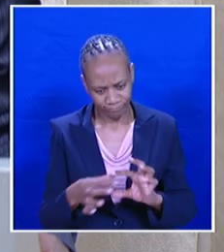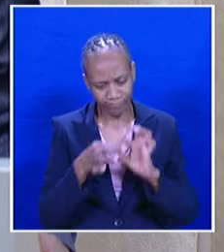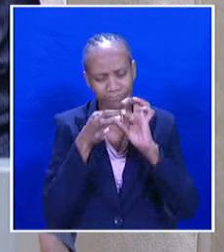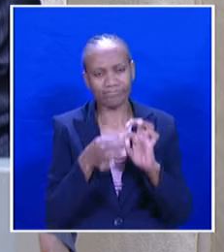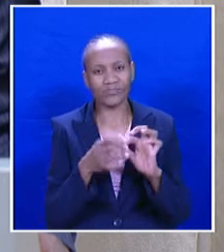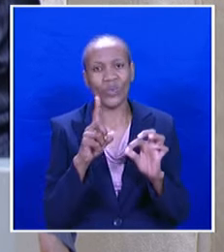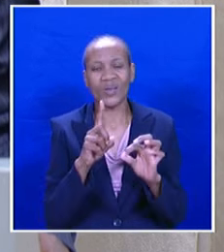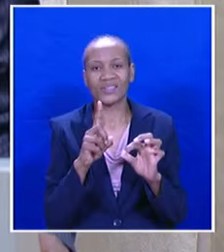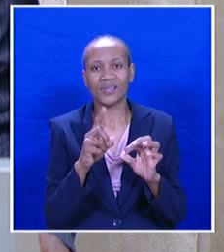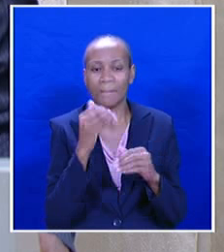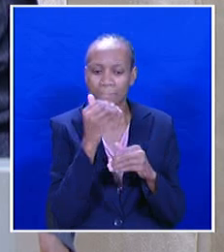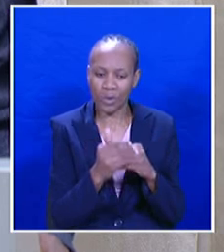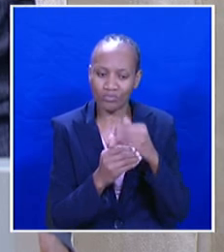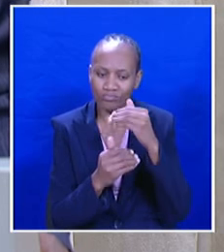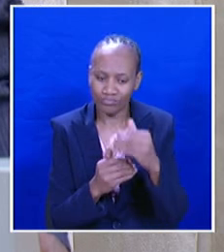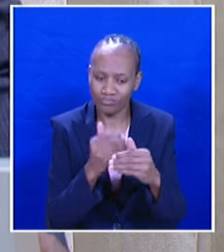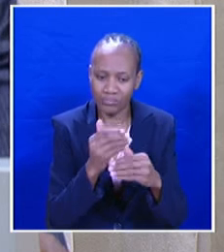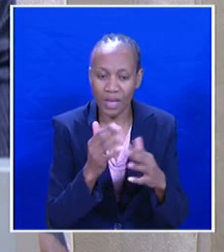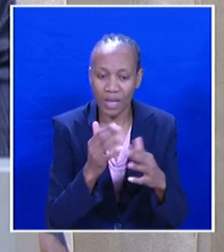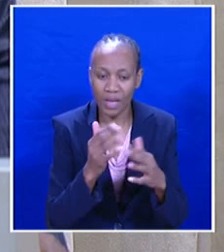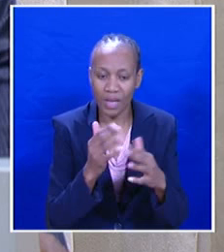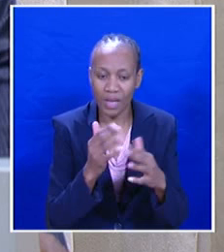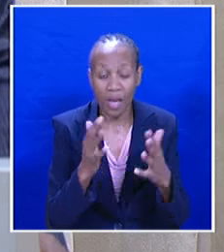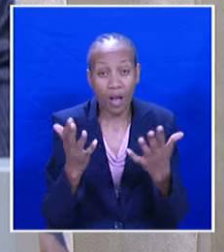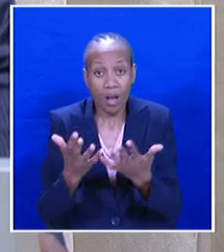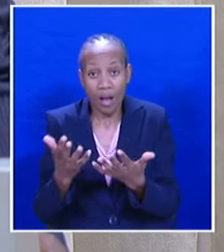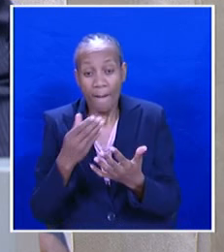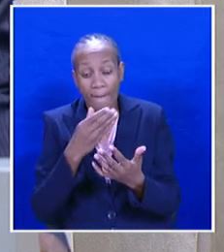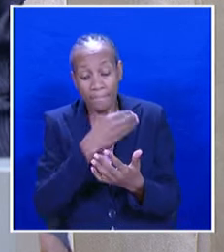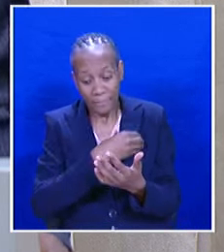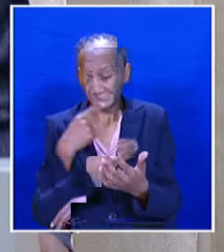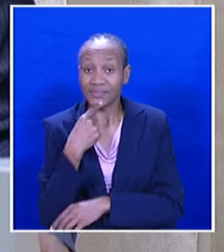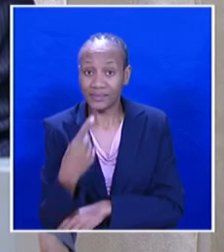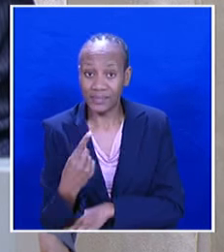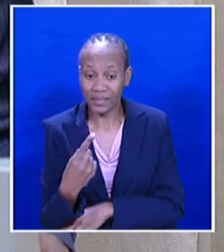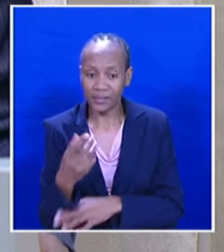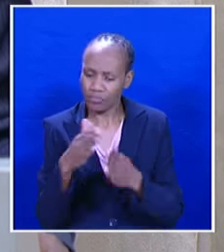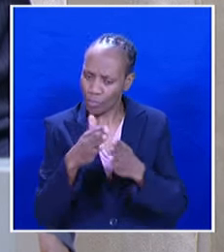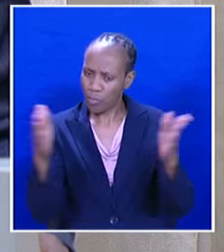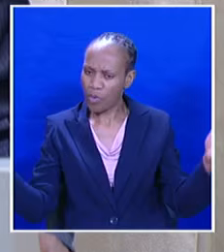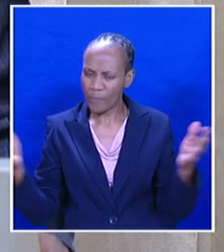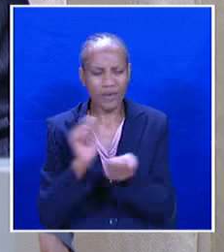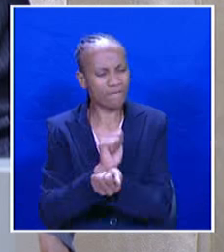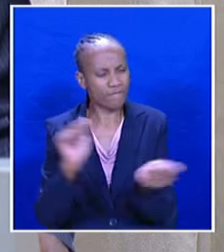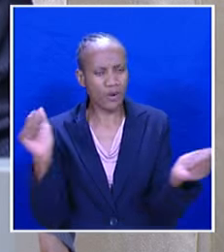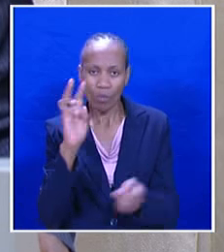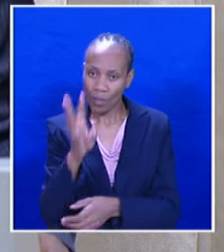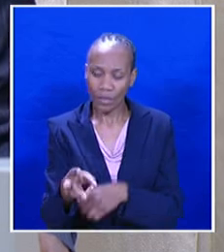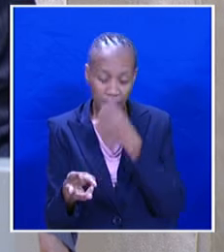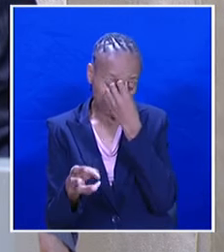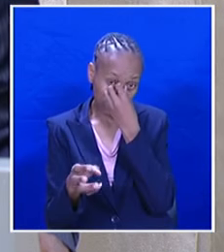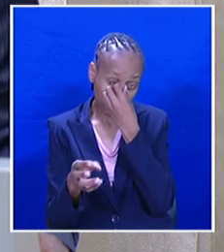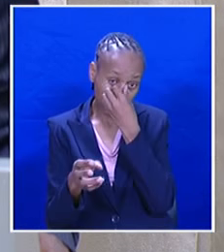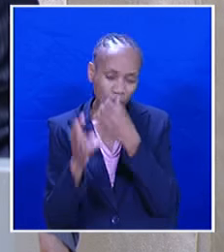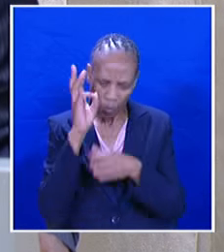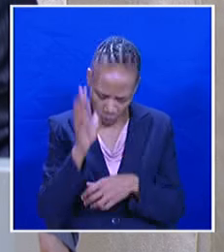process, where, as the President said, there will be openness and transparency. That is what is going to unfold with